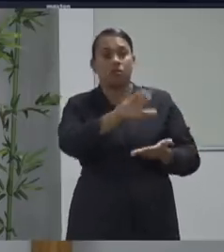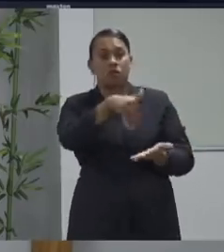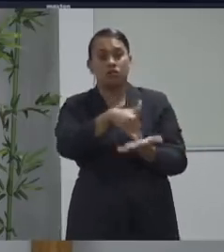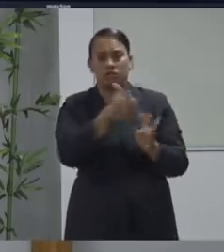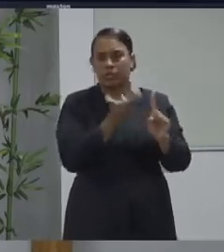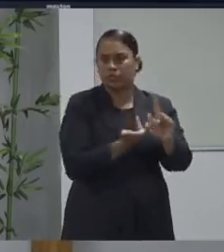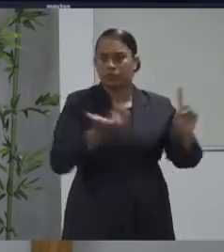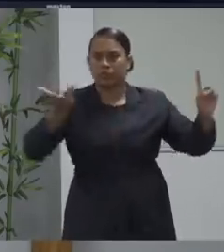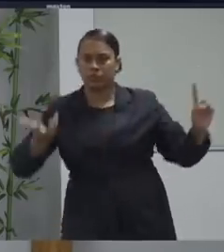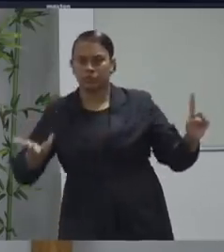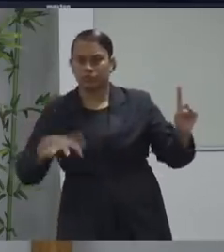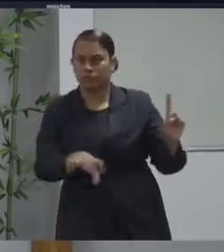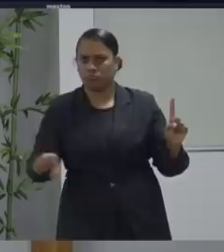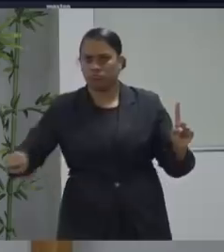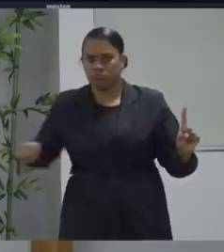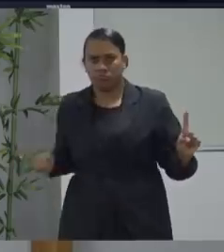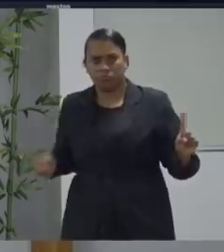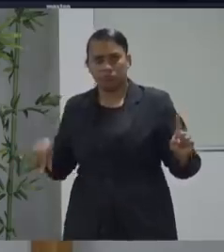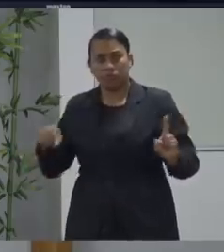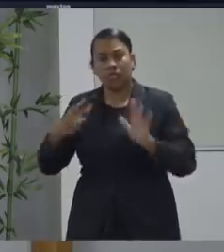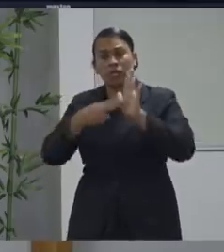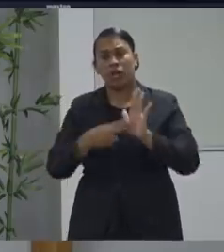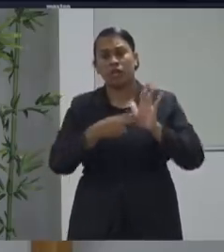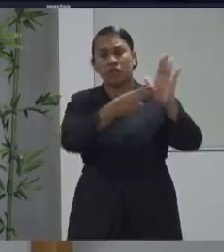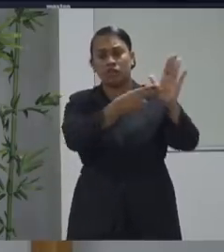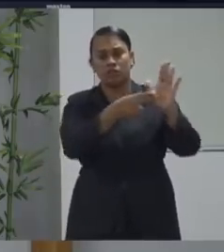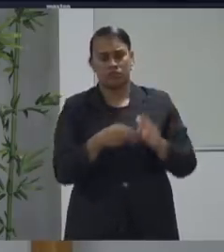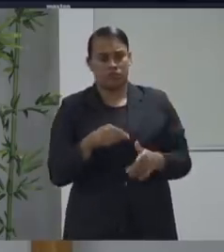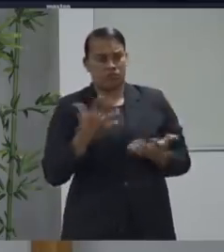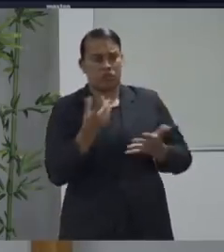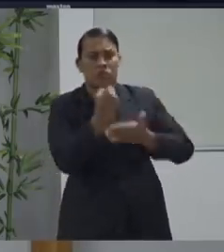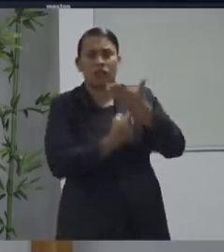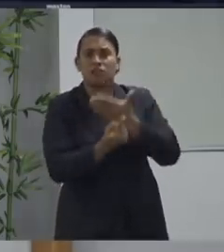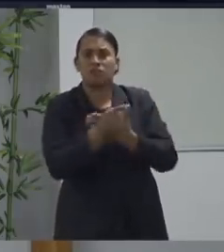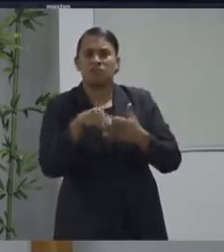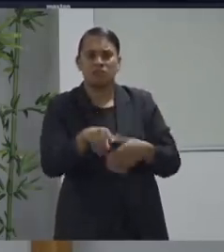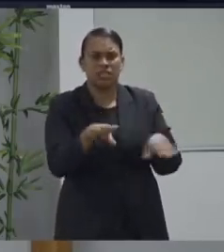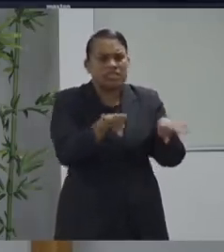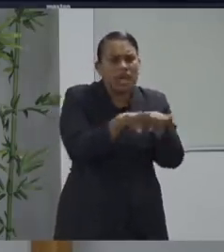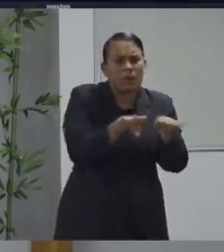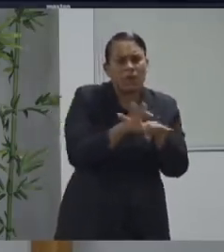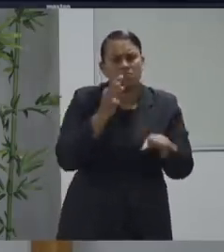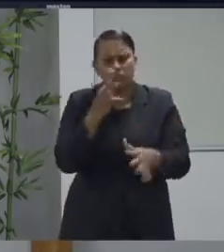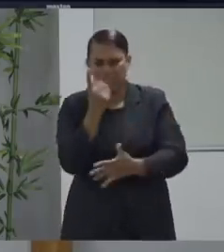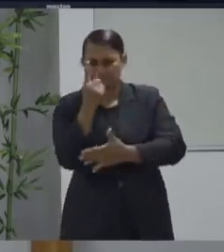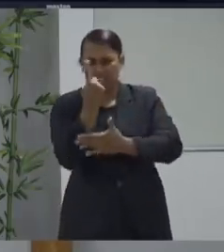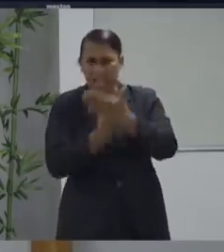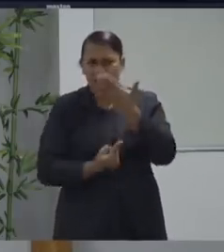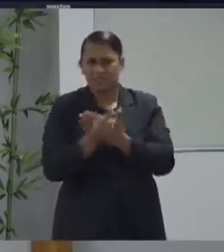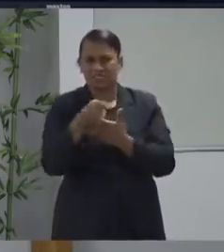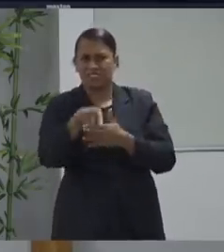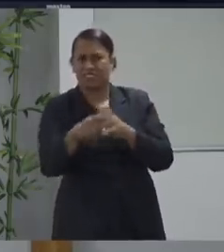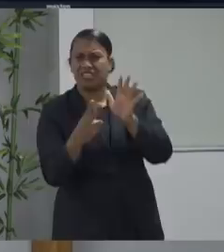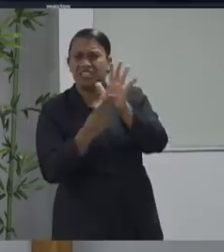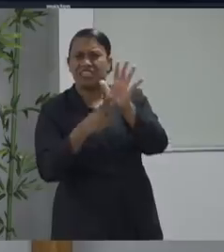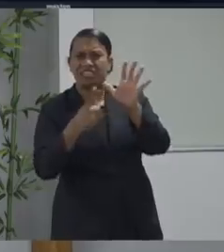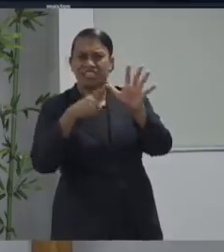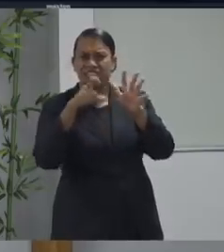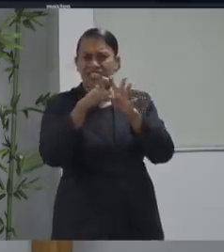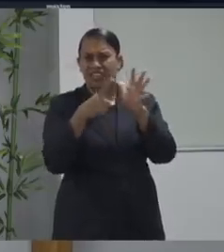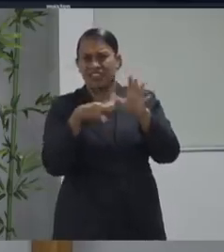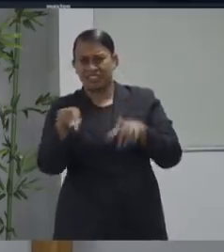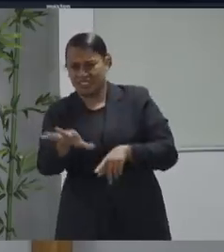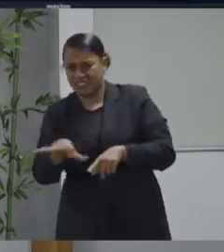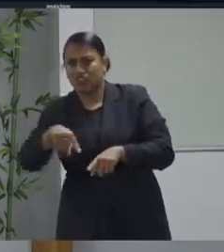patients. This has many similarities to our first case in Nandera, in Suva, the gentleman who immediately